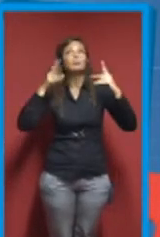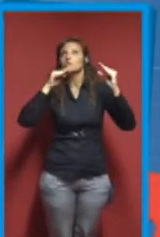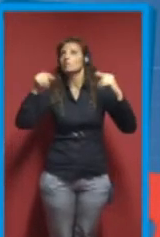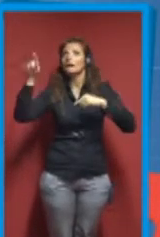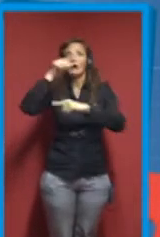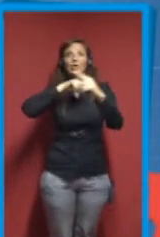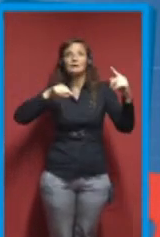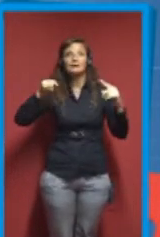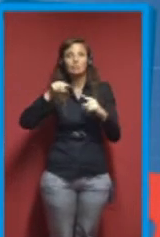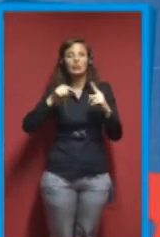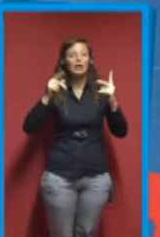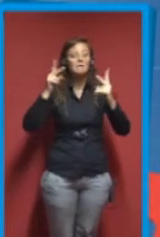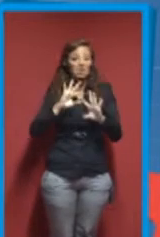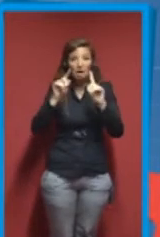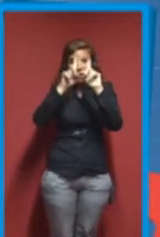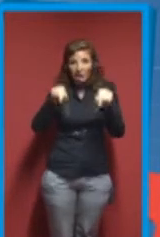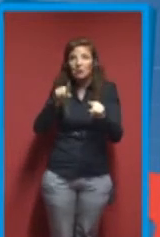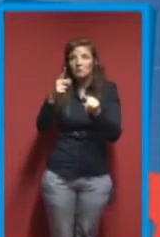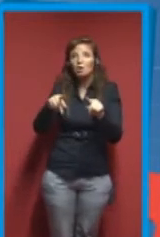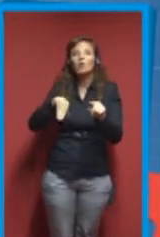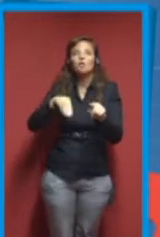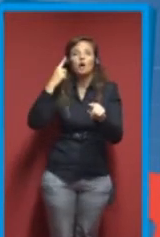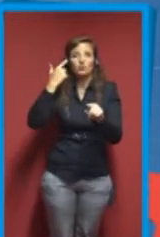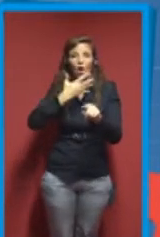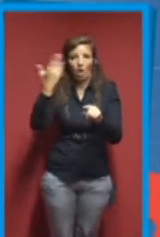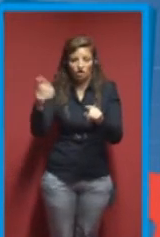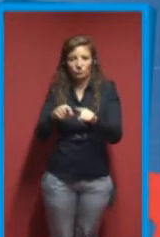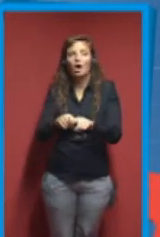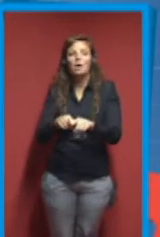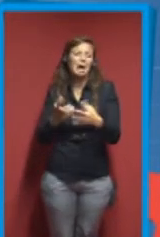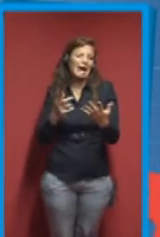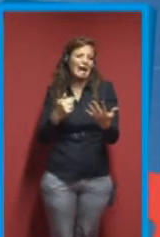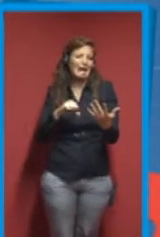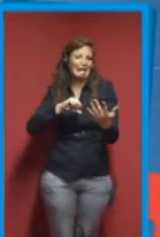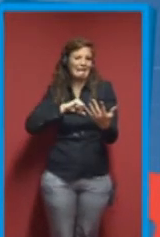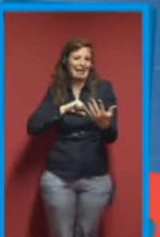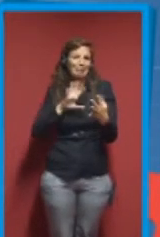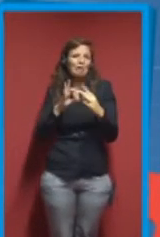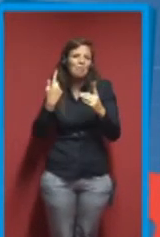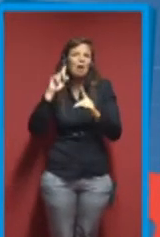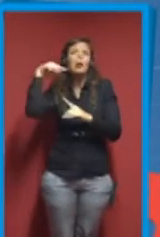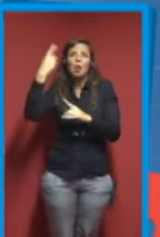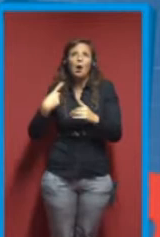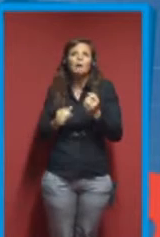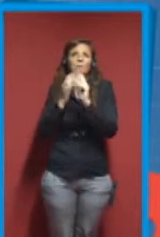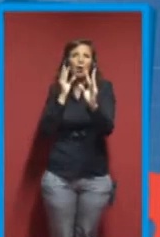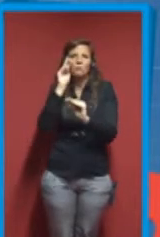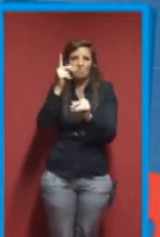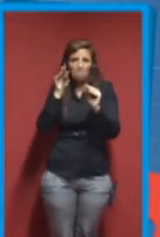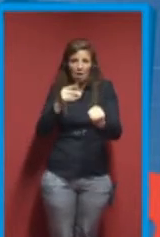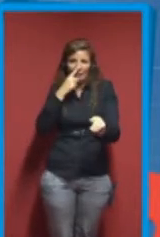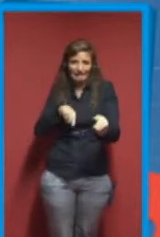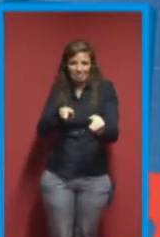this is actually, but I went to one big one in London, Hamleys. And they said, we're a real estate